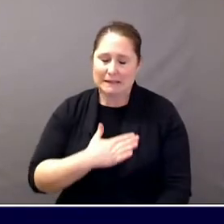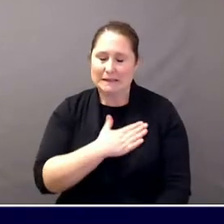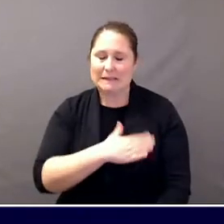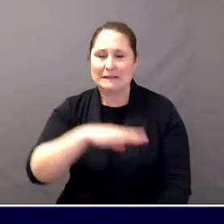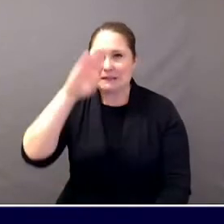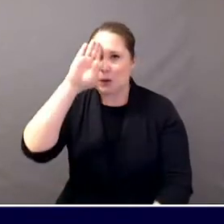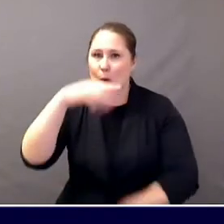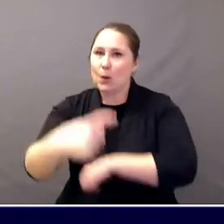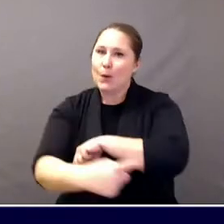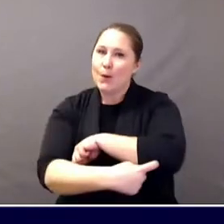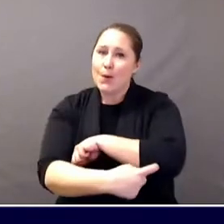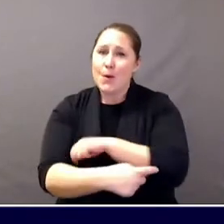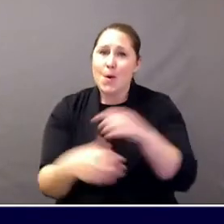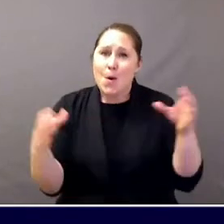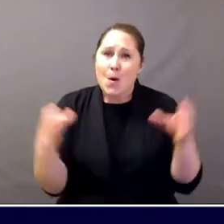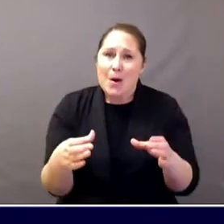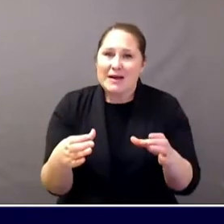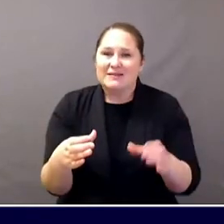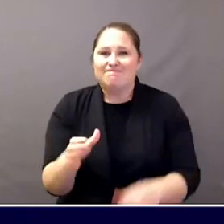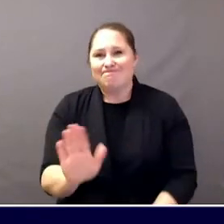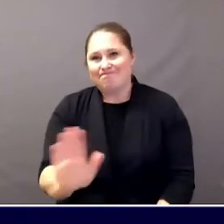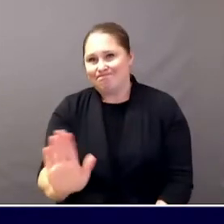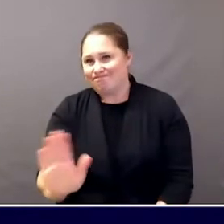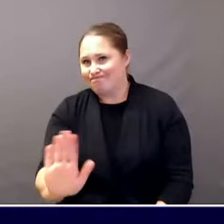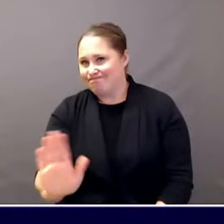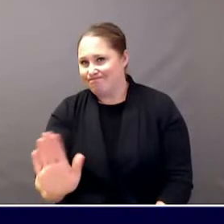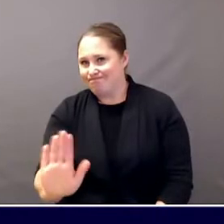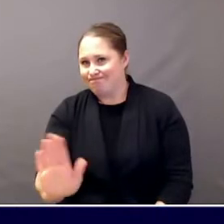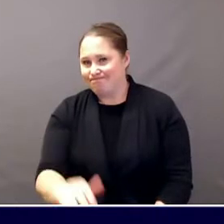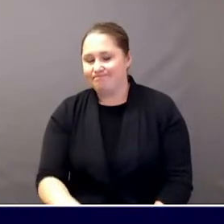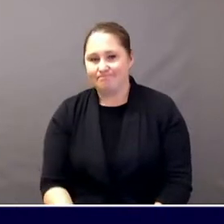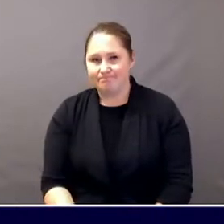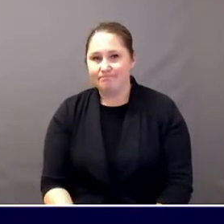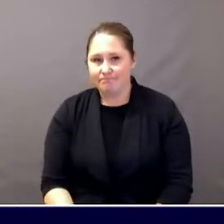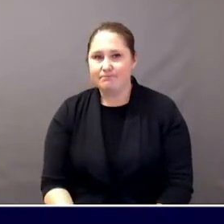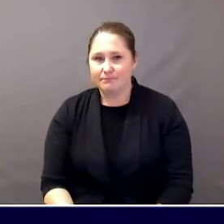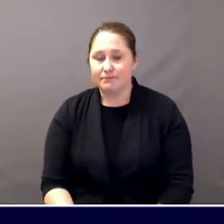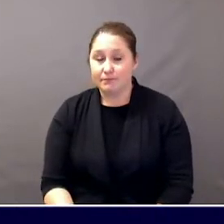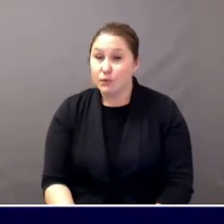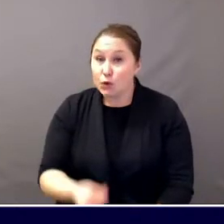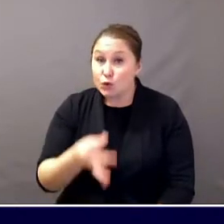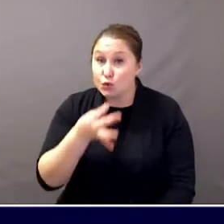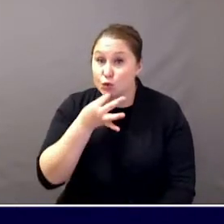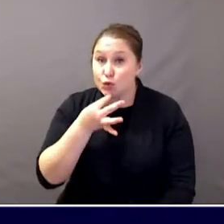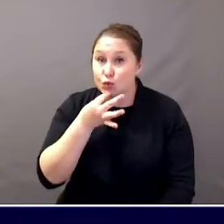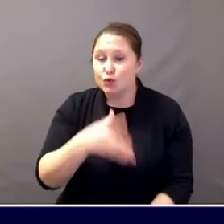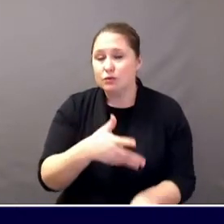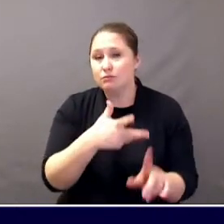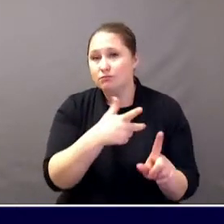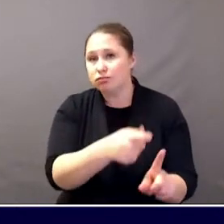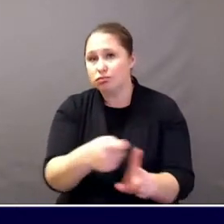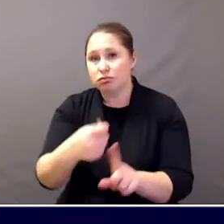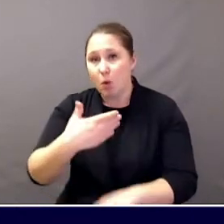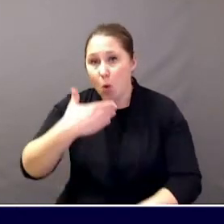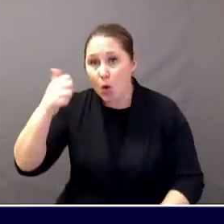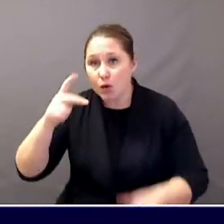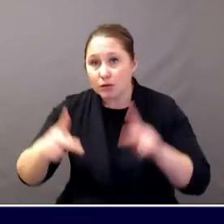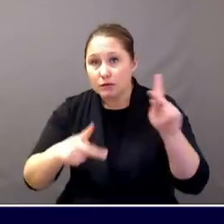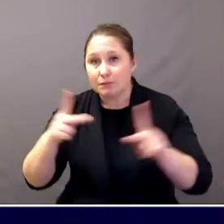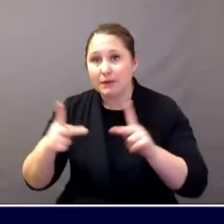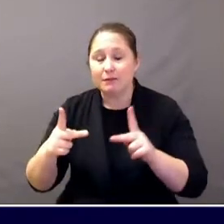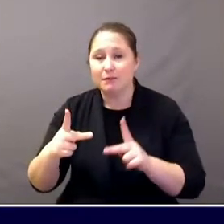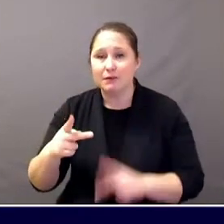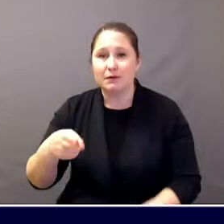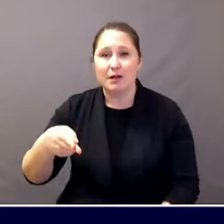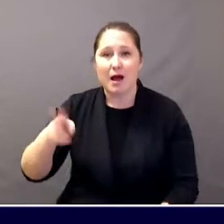they are. We're almost at the point of being able to vaccinate the people who are most likely to get seriously sick or die from this virus. You can